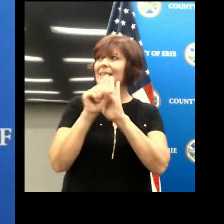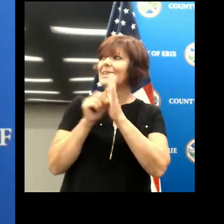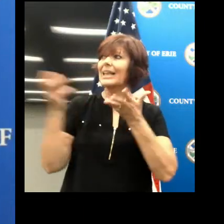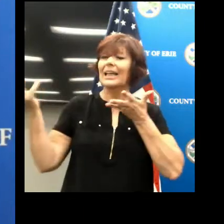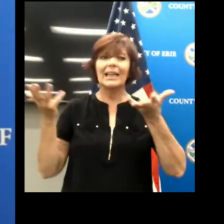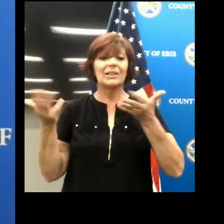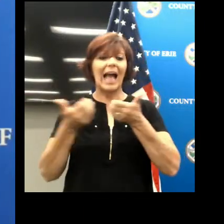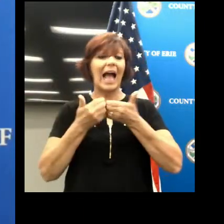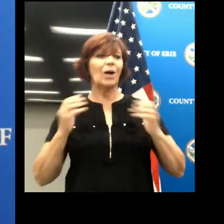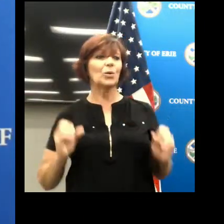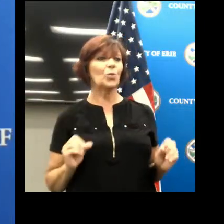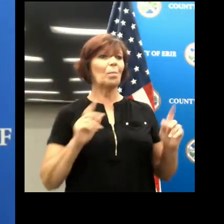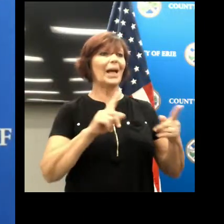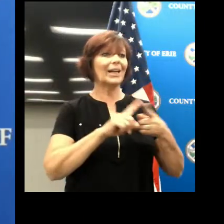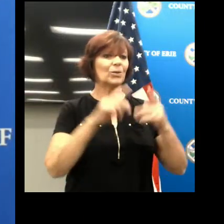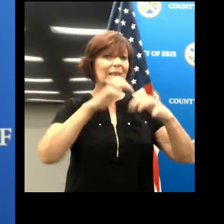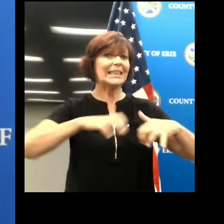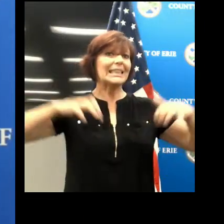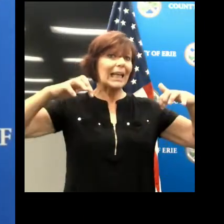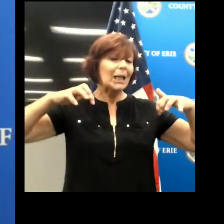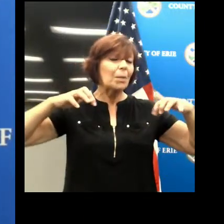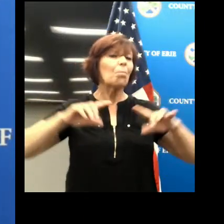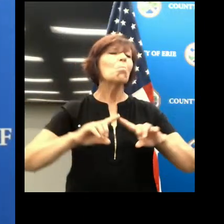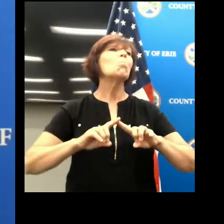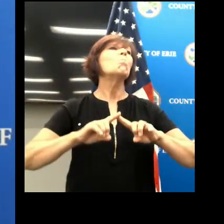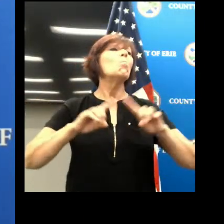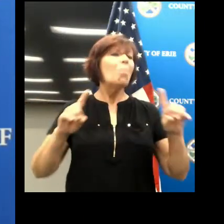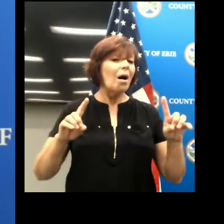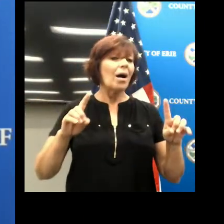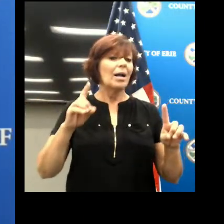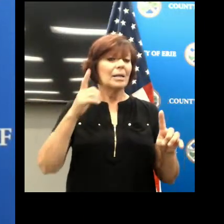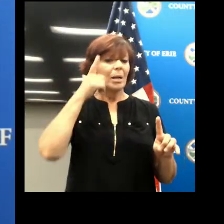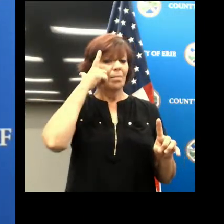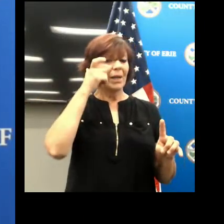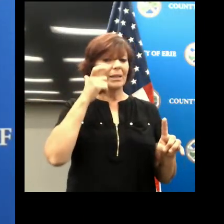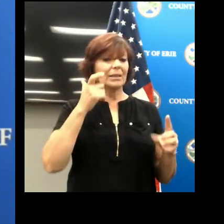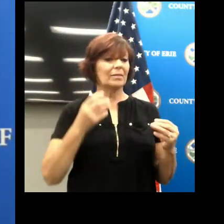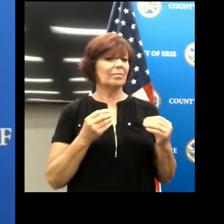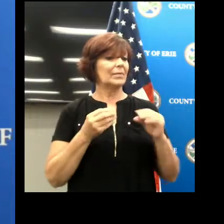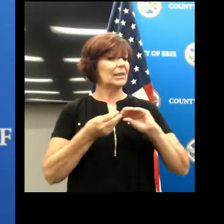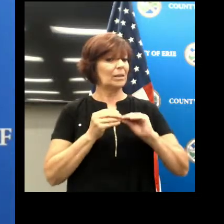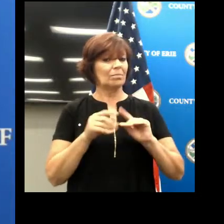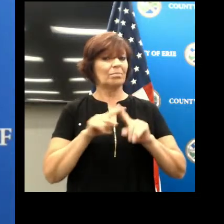return to the stadium plan. But because of the increasing cases and